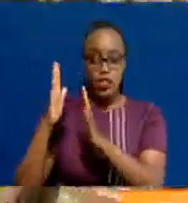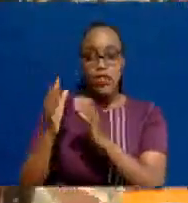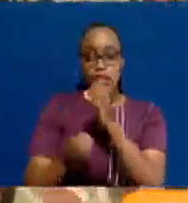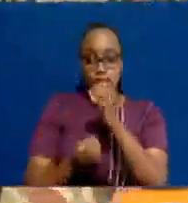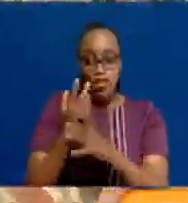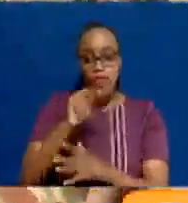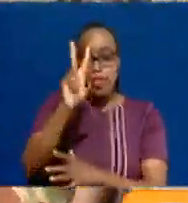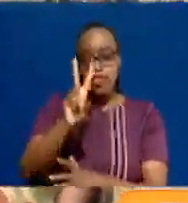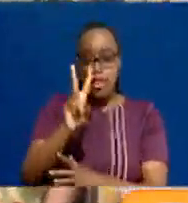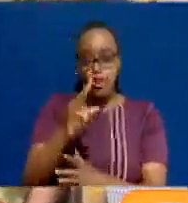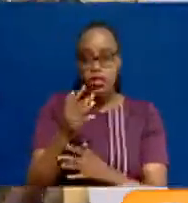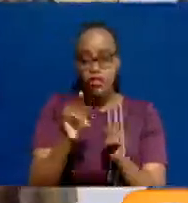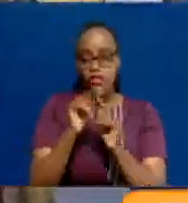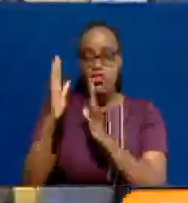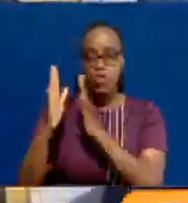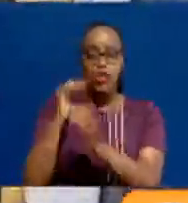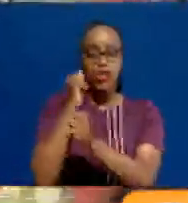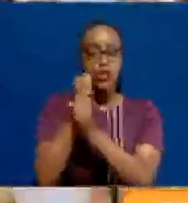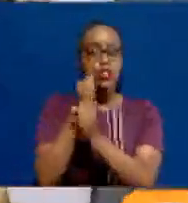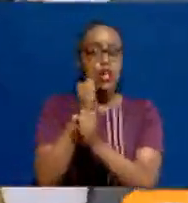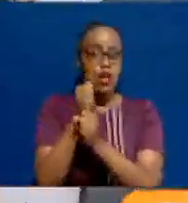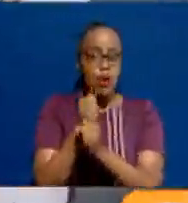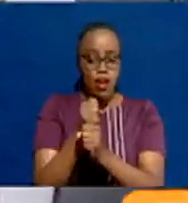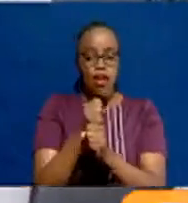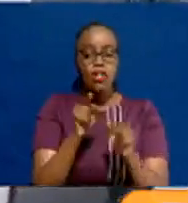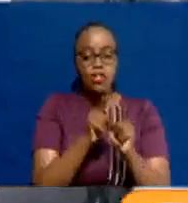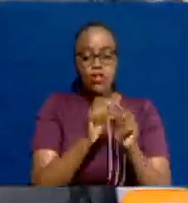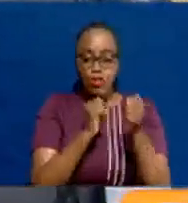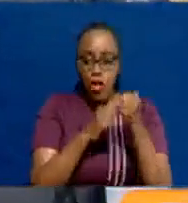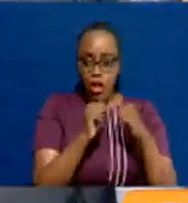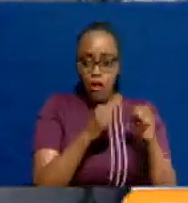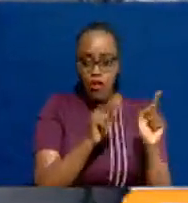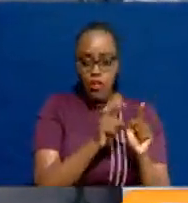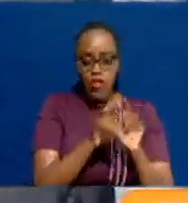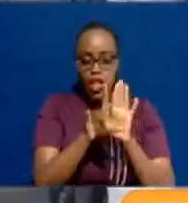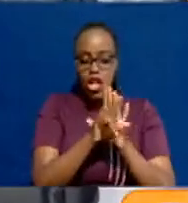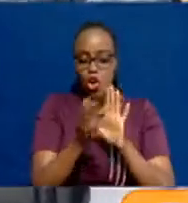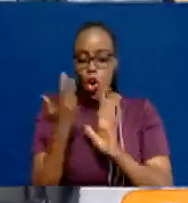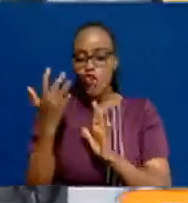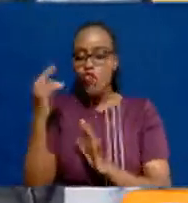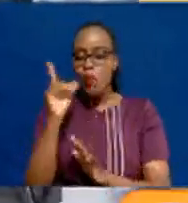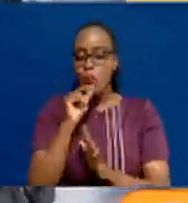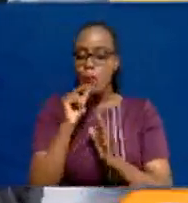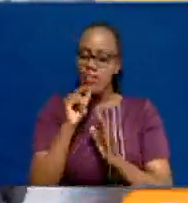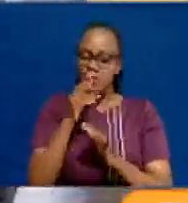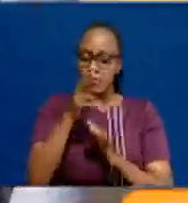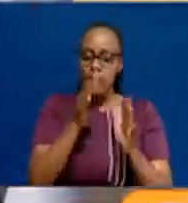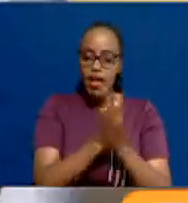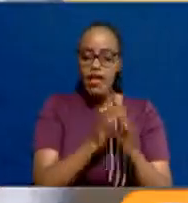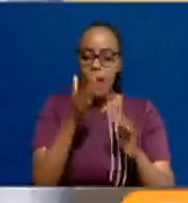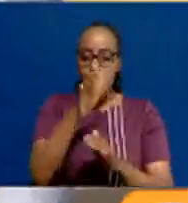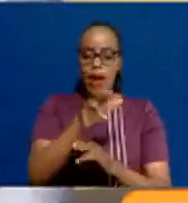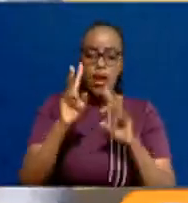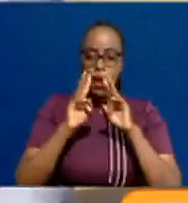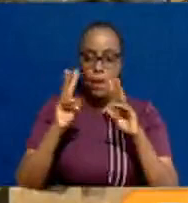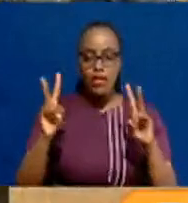launched the second phase of a security operation to mop up illegal guns and restore sanity in the North